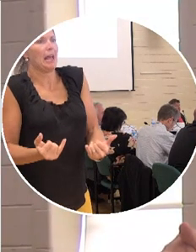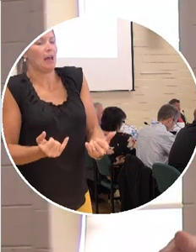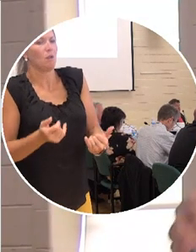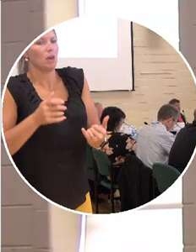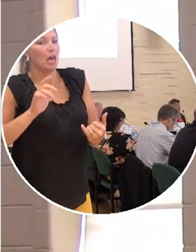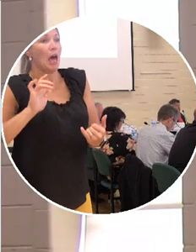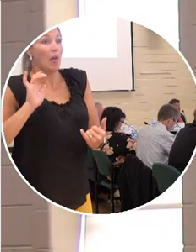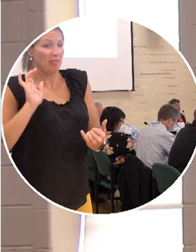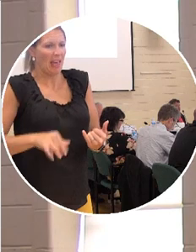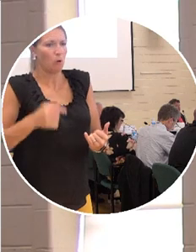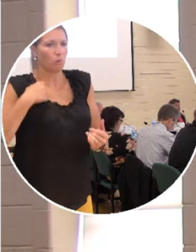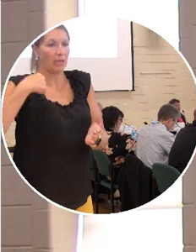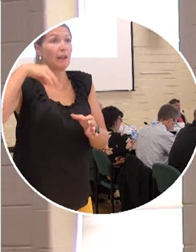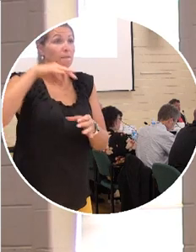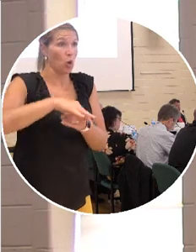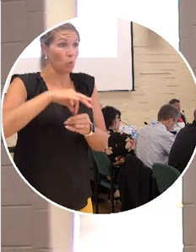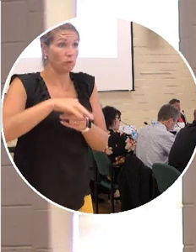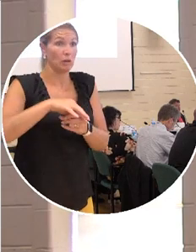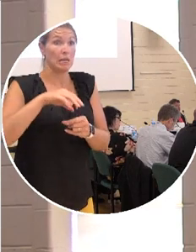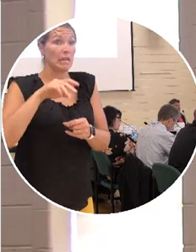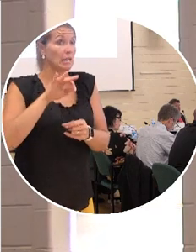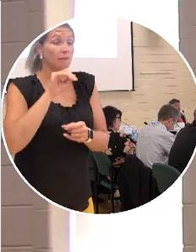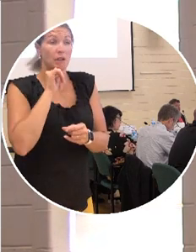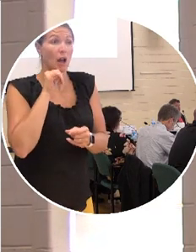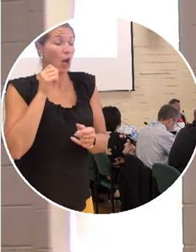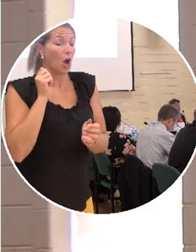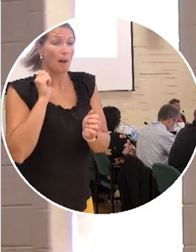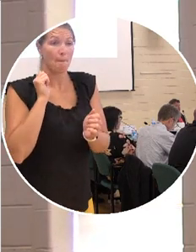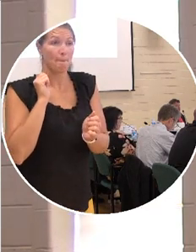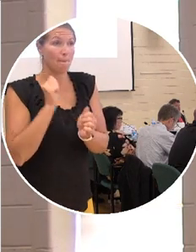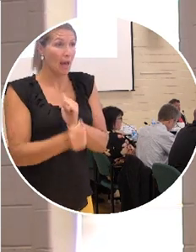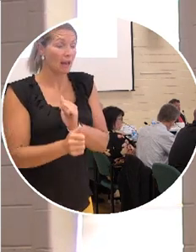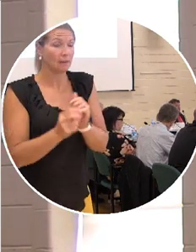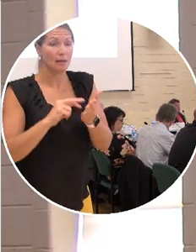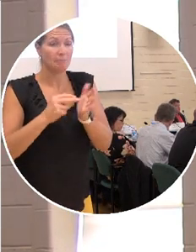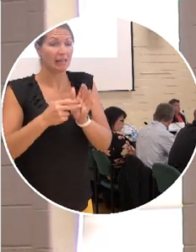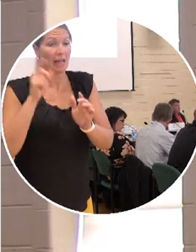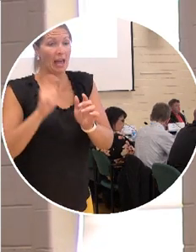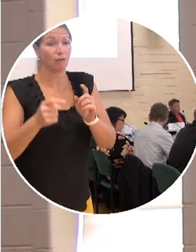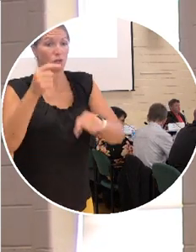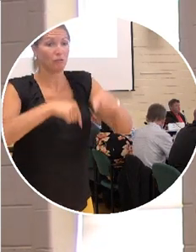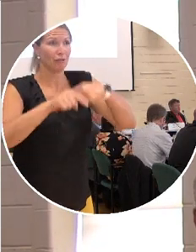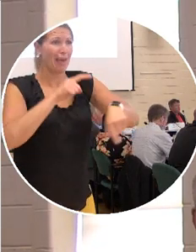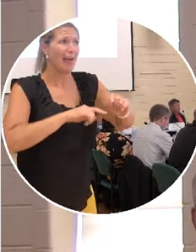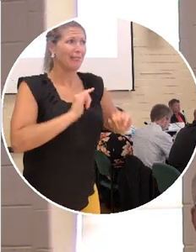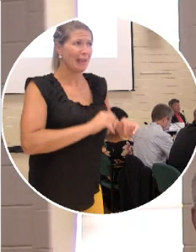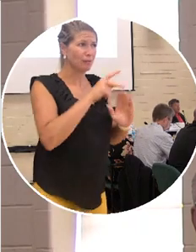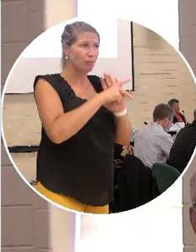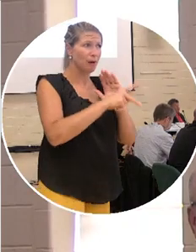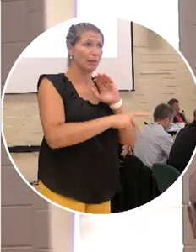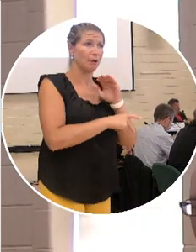on that and we continue discussion. It's parliamentary procedure, yeah. Right? 101.